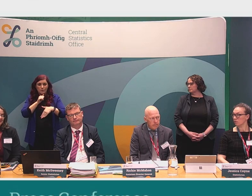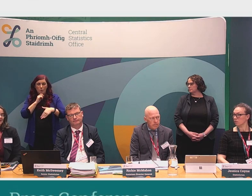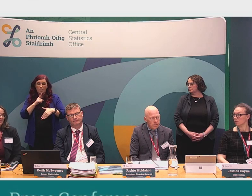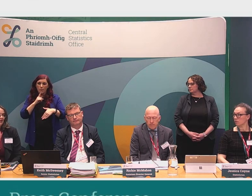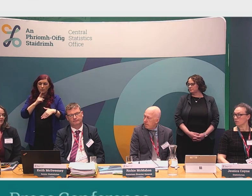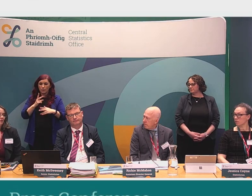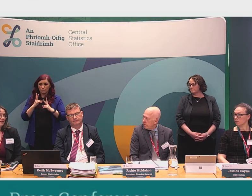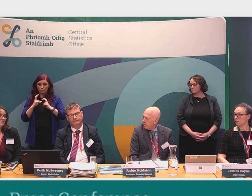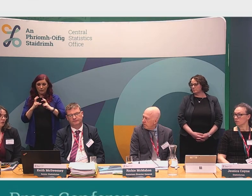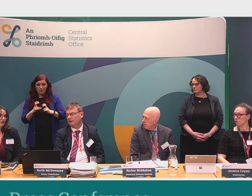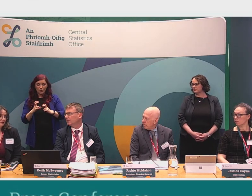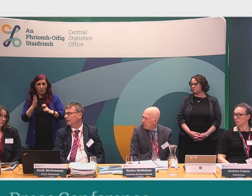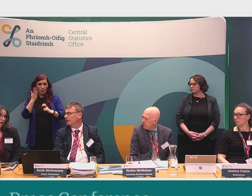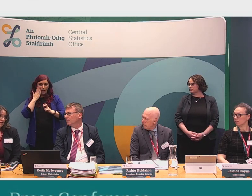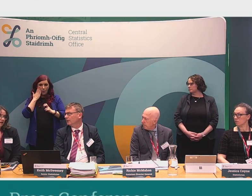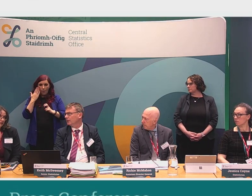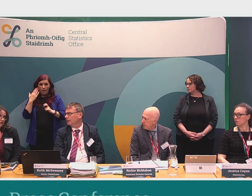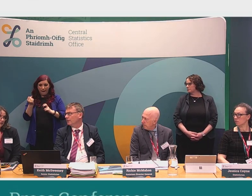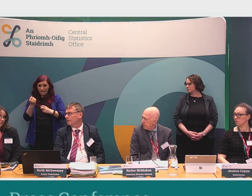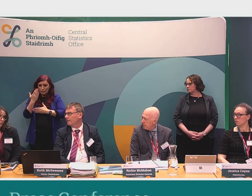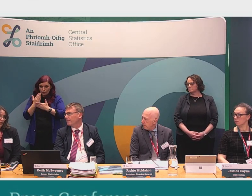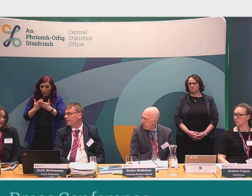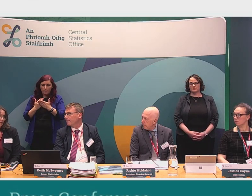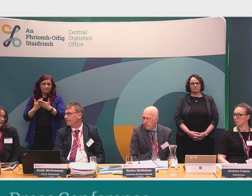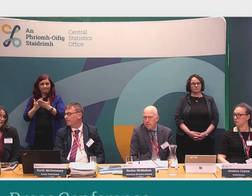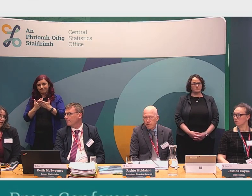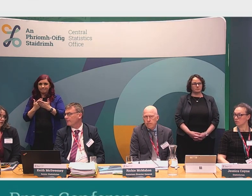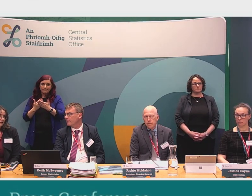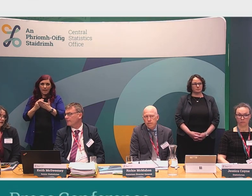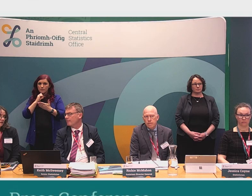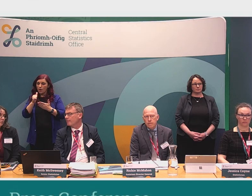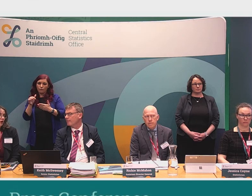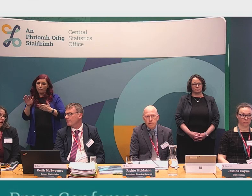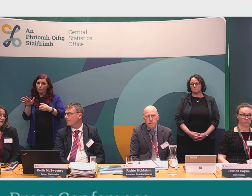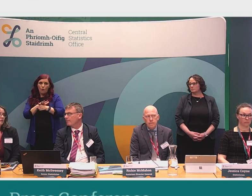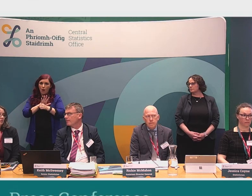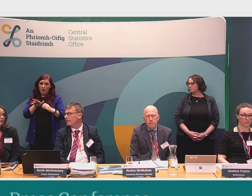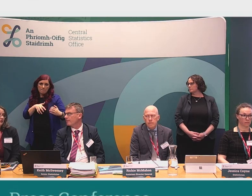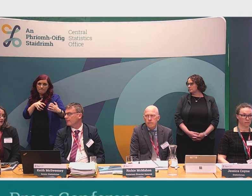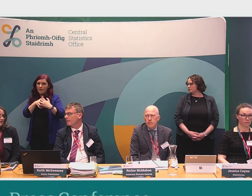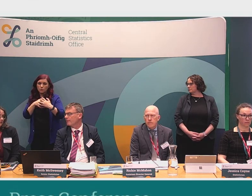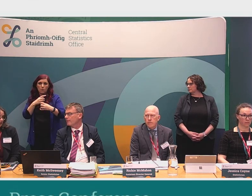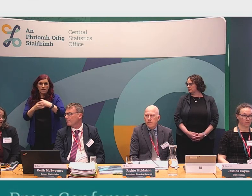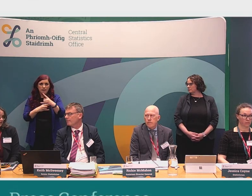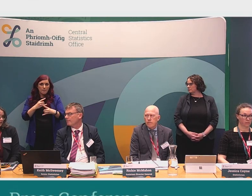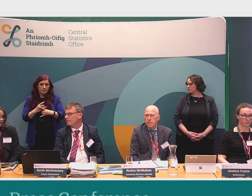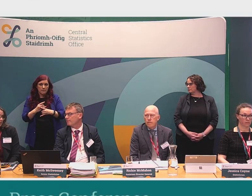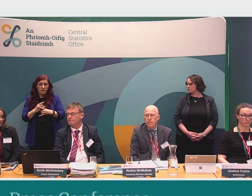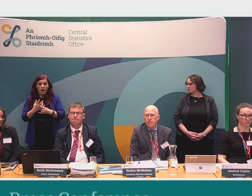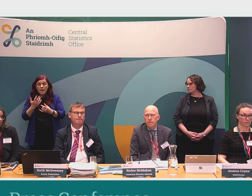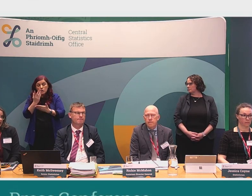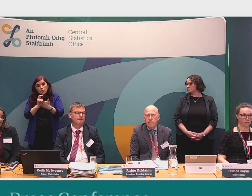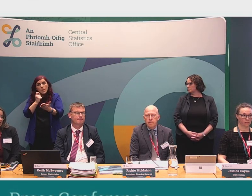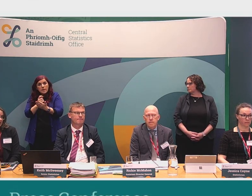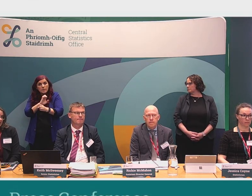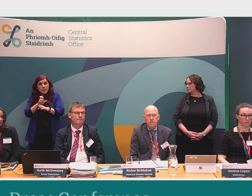answer some questions but raise more, it's probably likely that that's what's happening as well within this. So perhaps people may not necessarily recognise those experiences